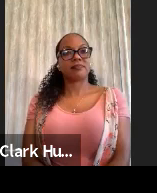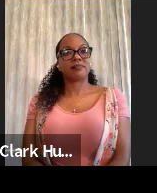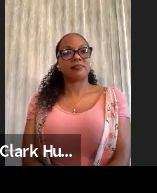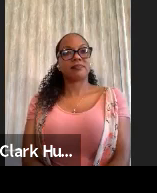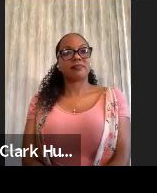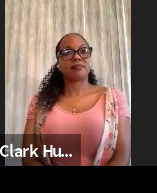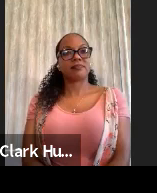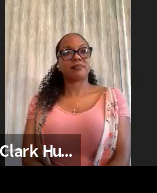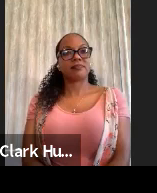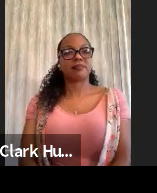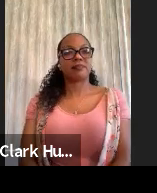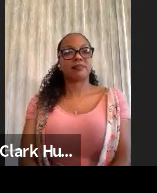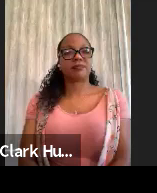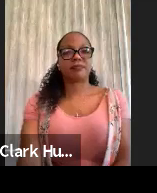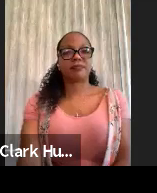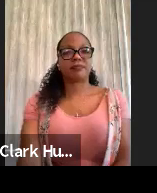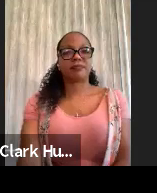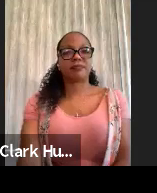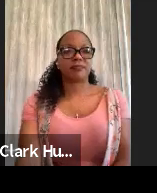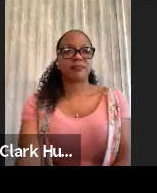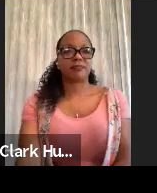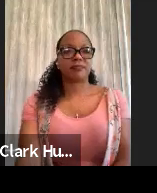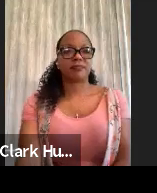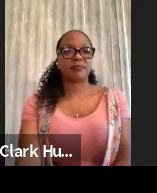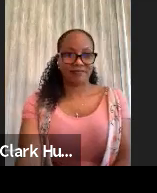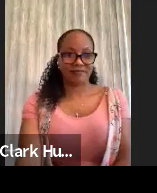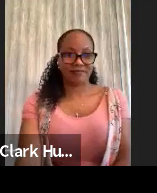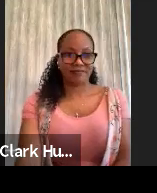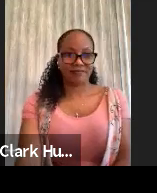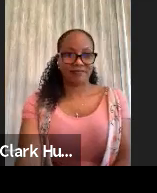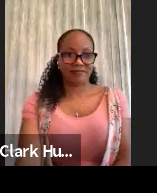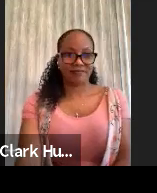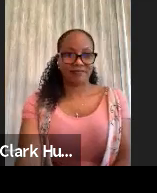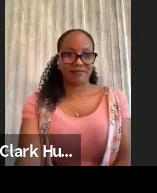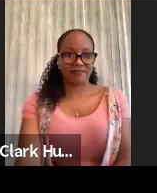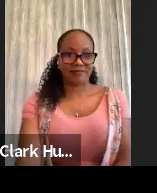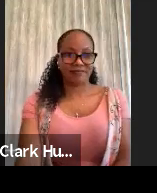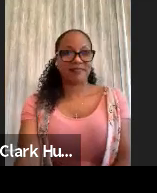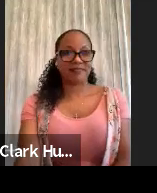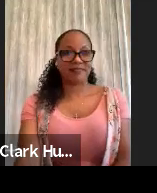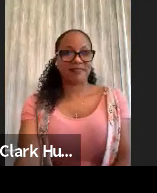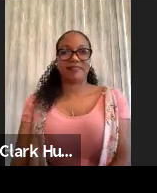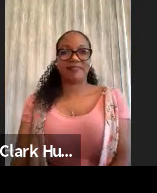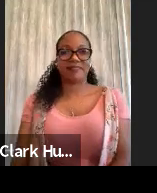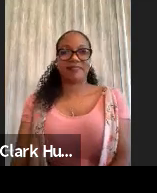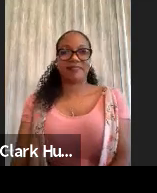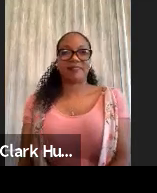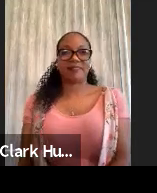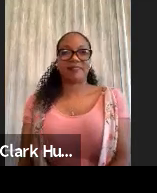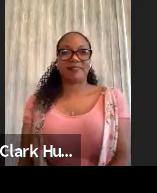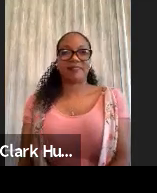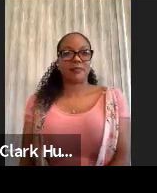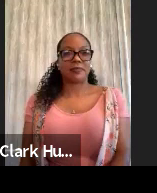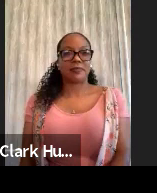timely. I appreciate you guys' time, and thanks for having me. All right, thank you, Ms. B.